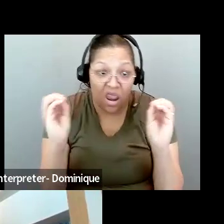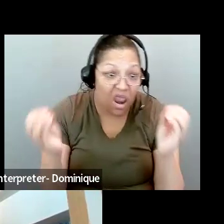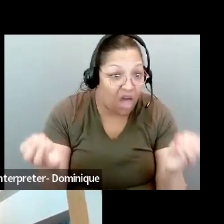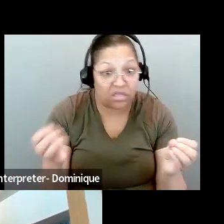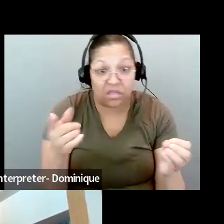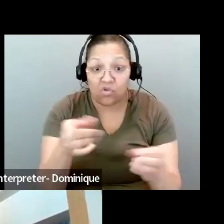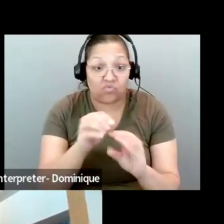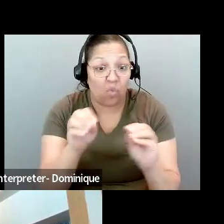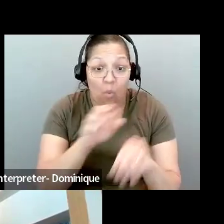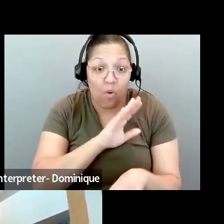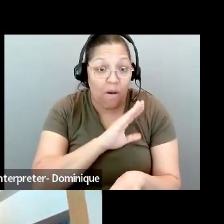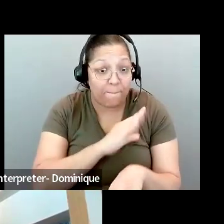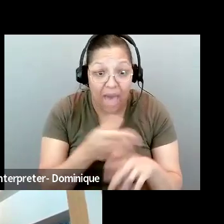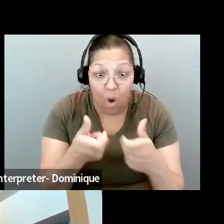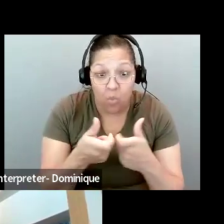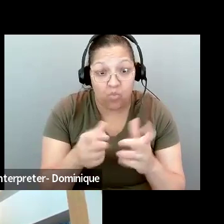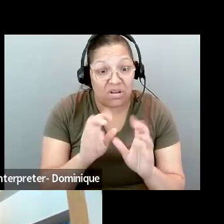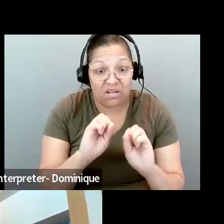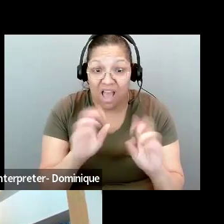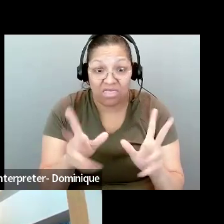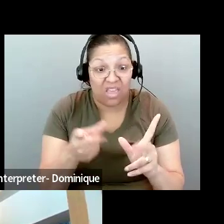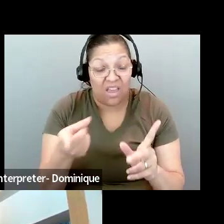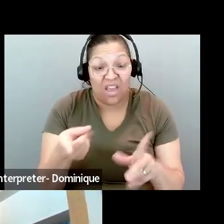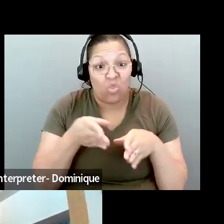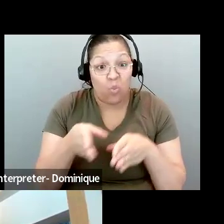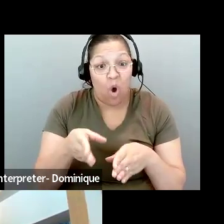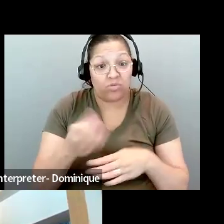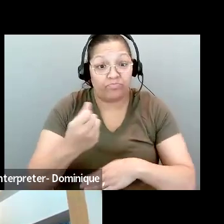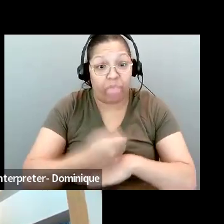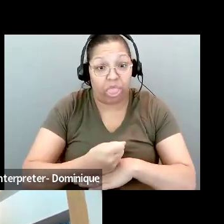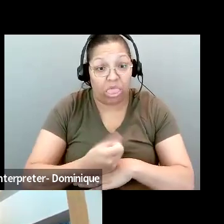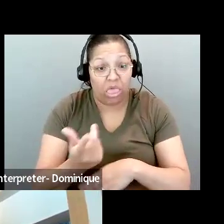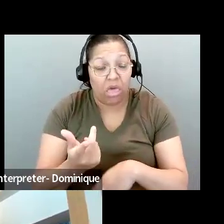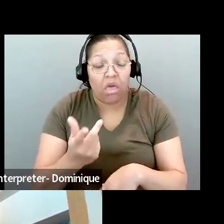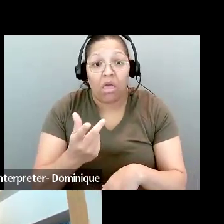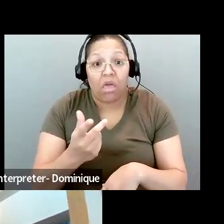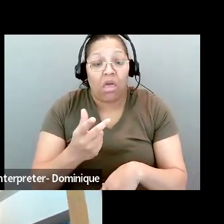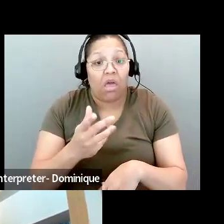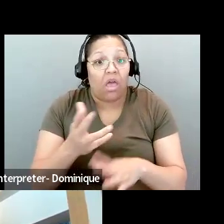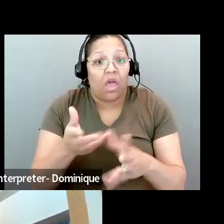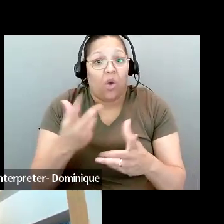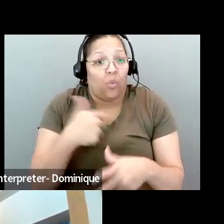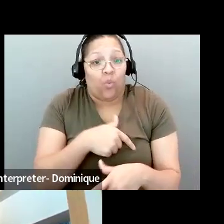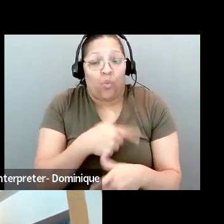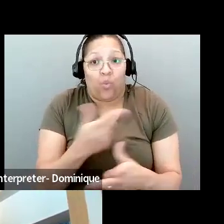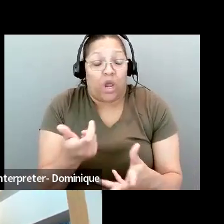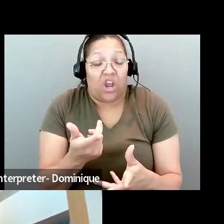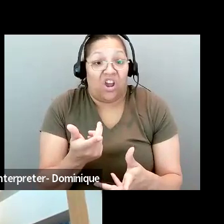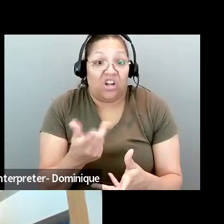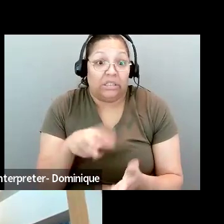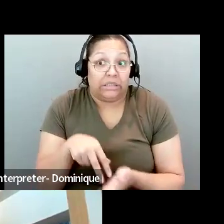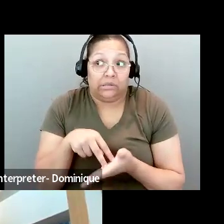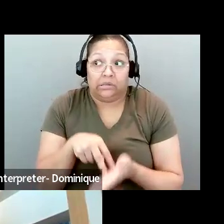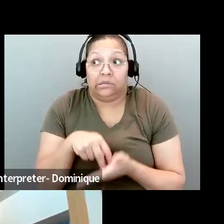nothing. Roads are still shut down. So we are just kind of in standby